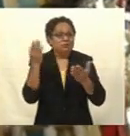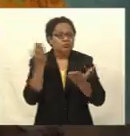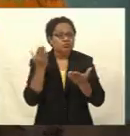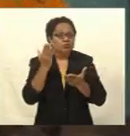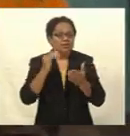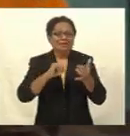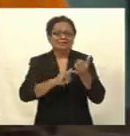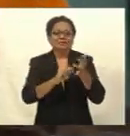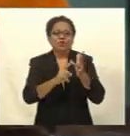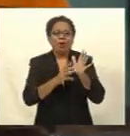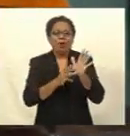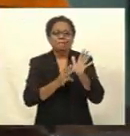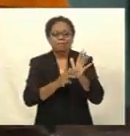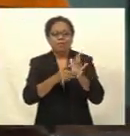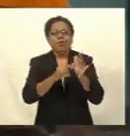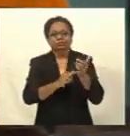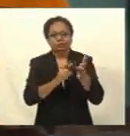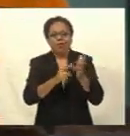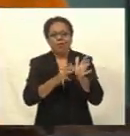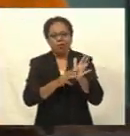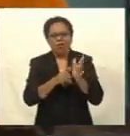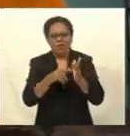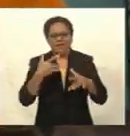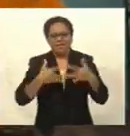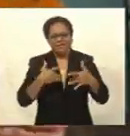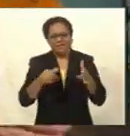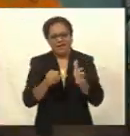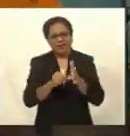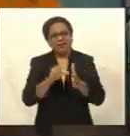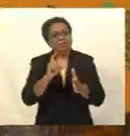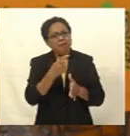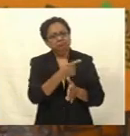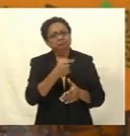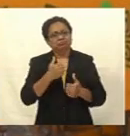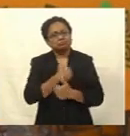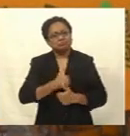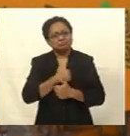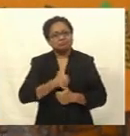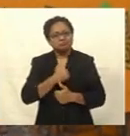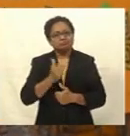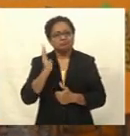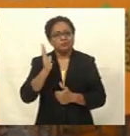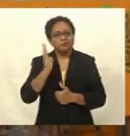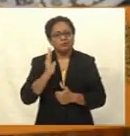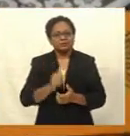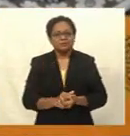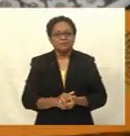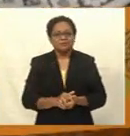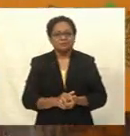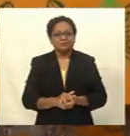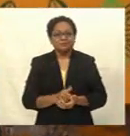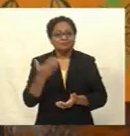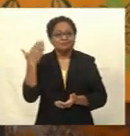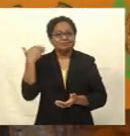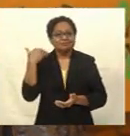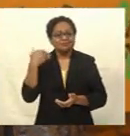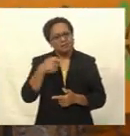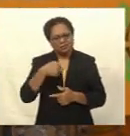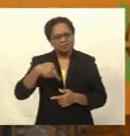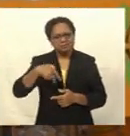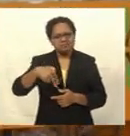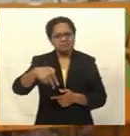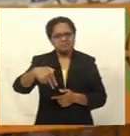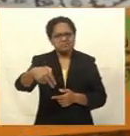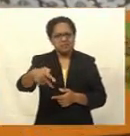Somosomo. Although life was not easy, Satini enjoyed school. Back then, we would walk to school along the